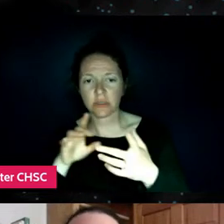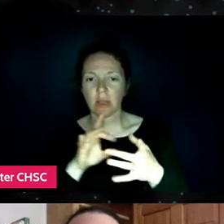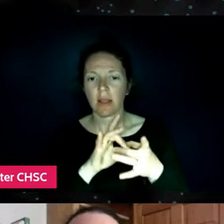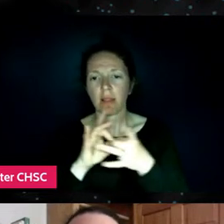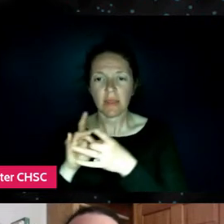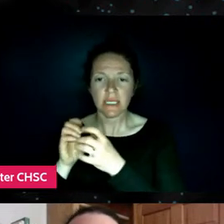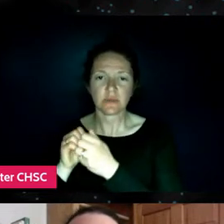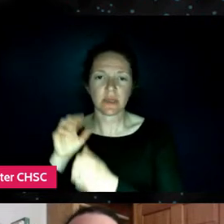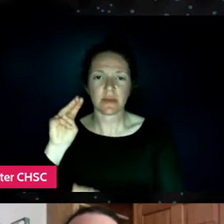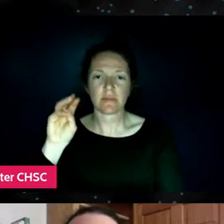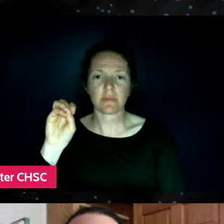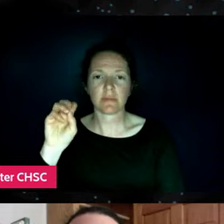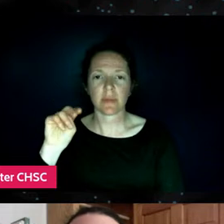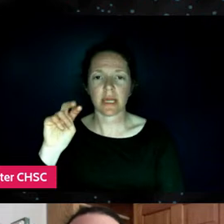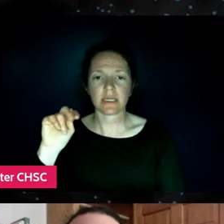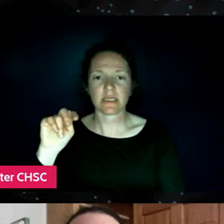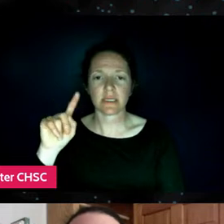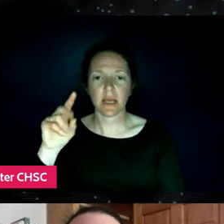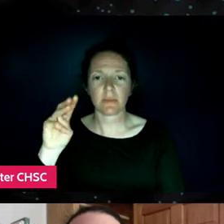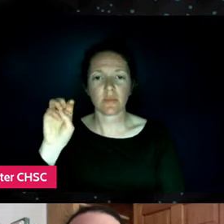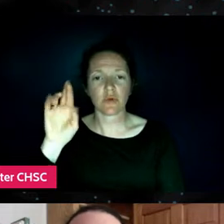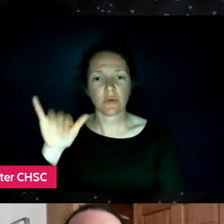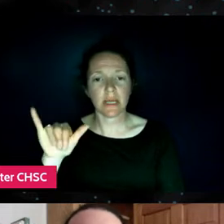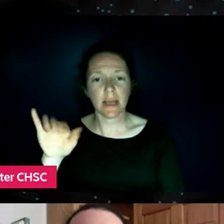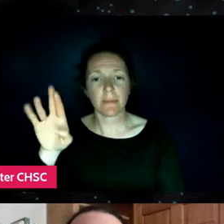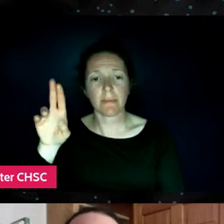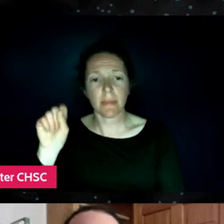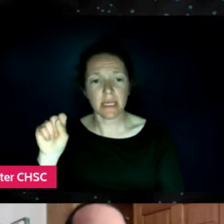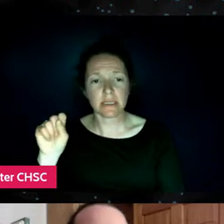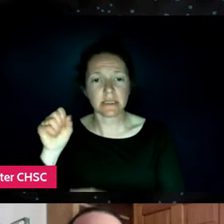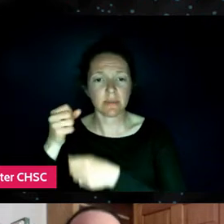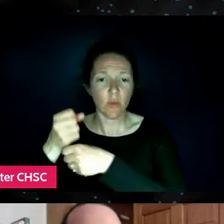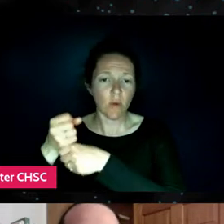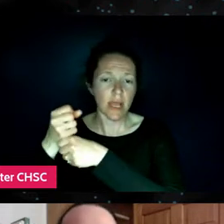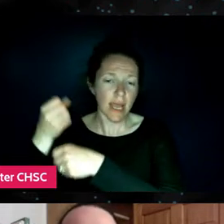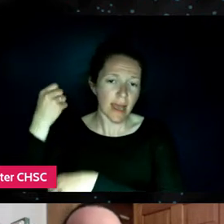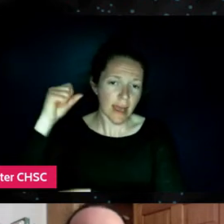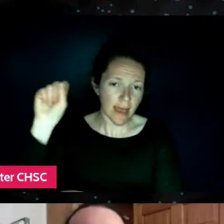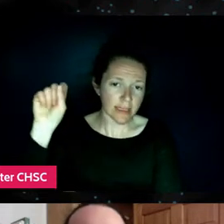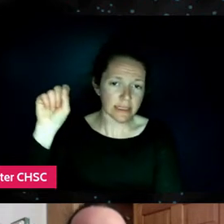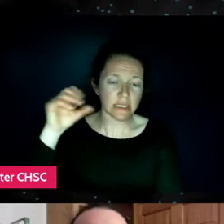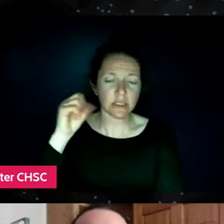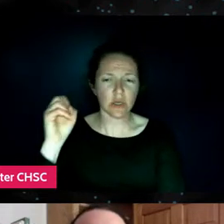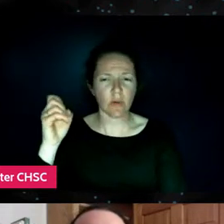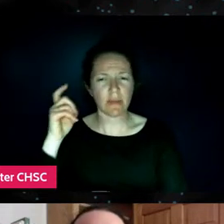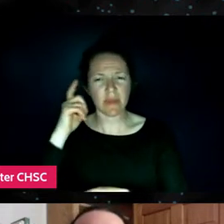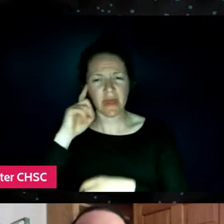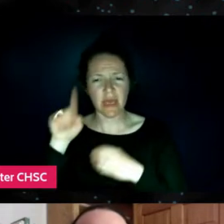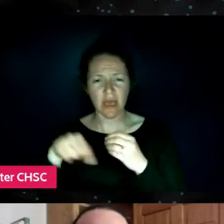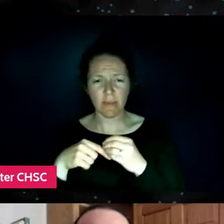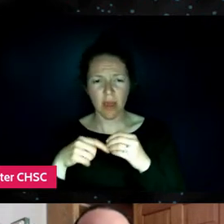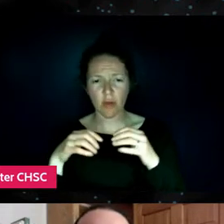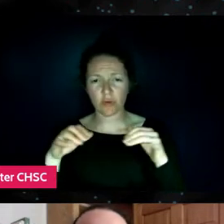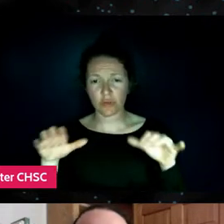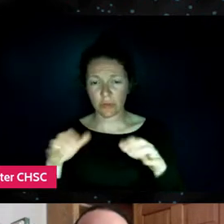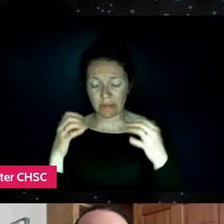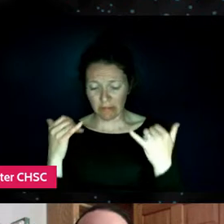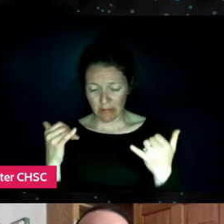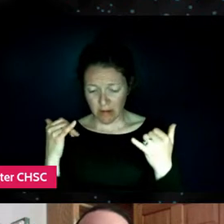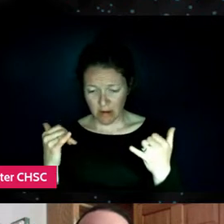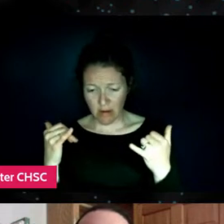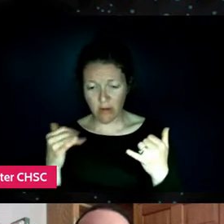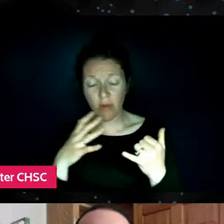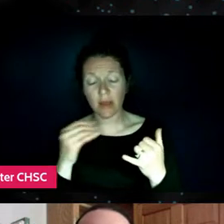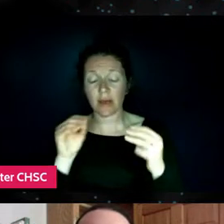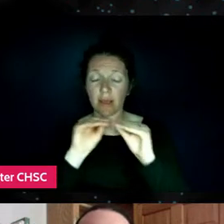so I'm curious whether it be elections, what we might want to be doing in the midterm. Obviously, getting